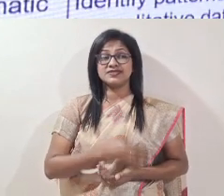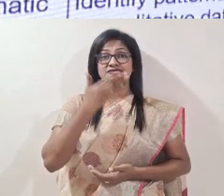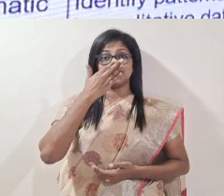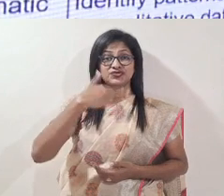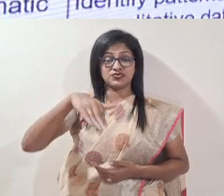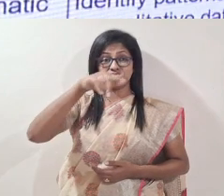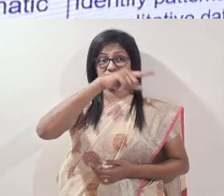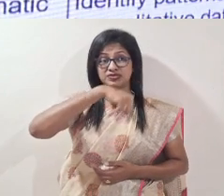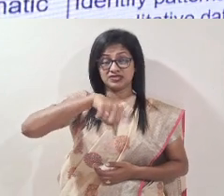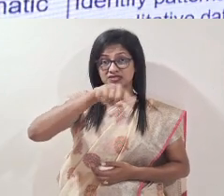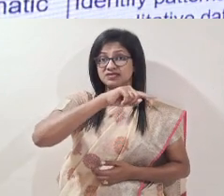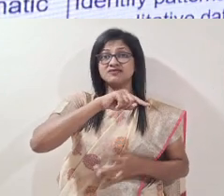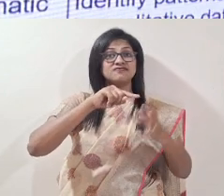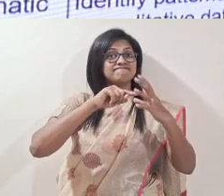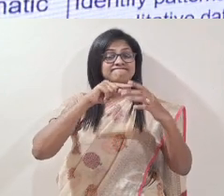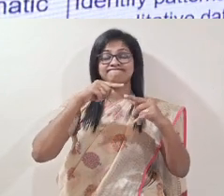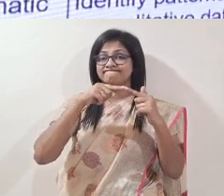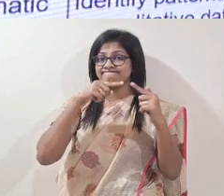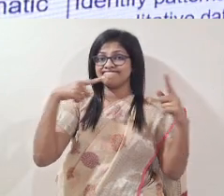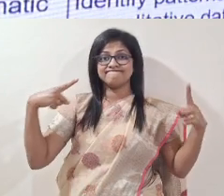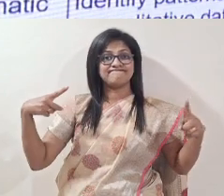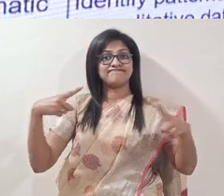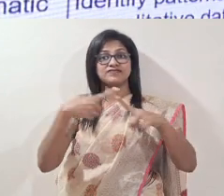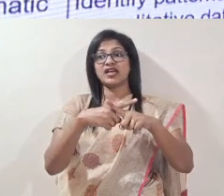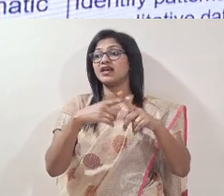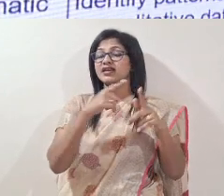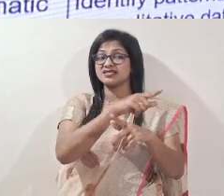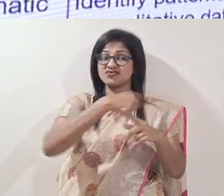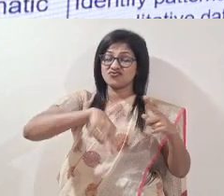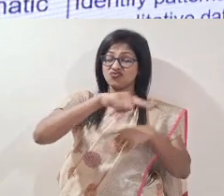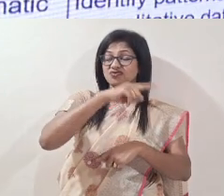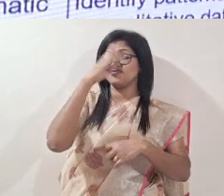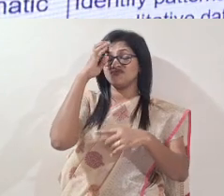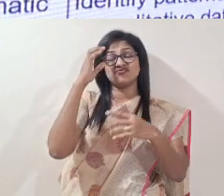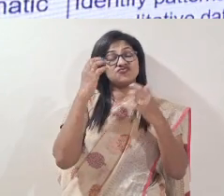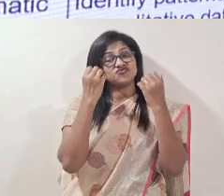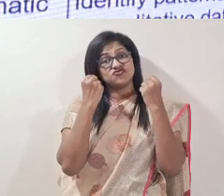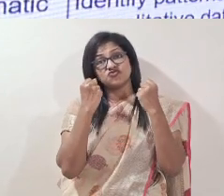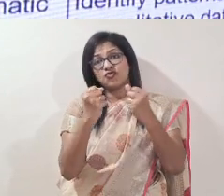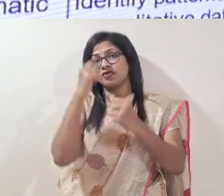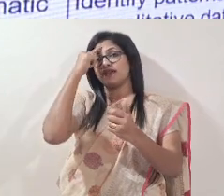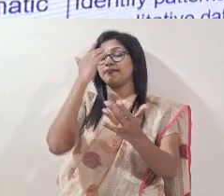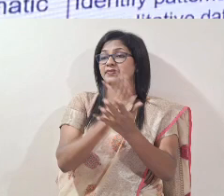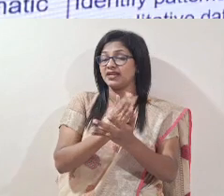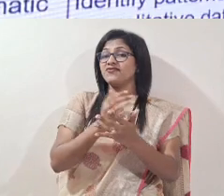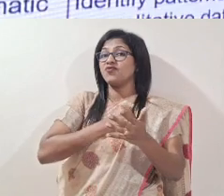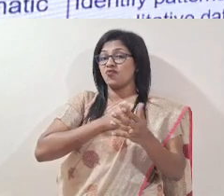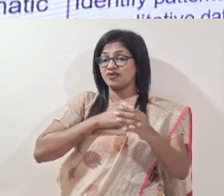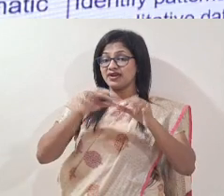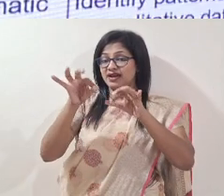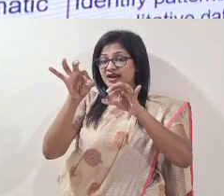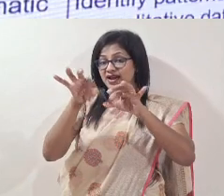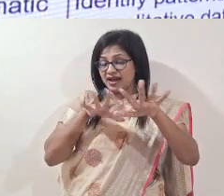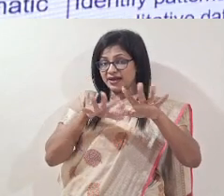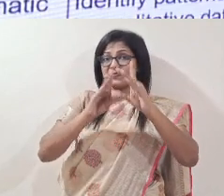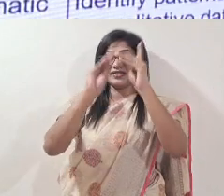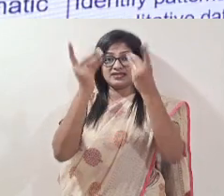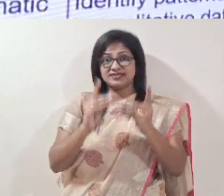against, and they strongly believe that our urban design planning is not efficient